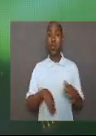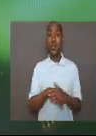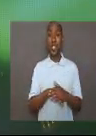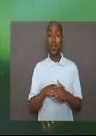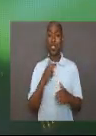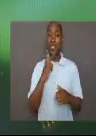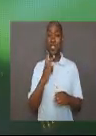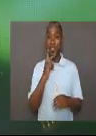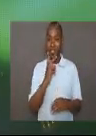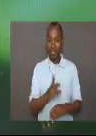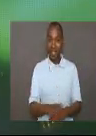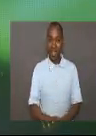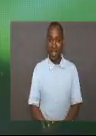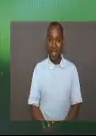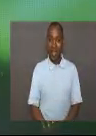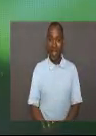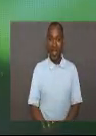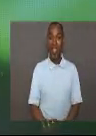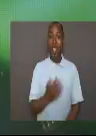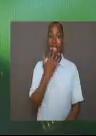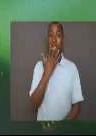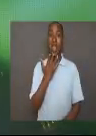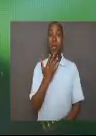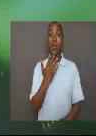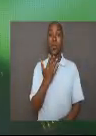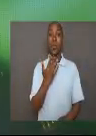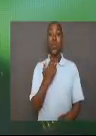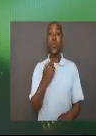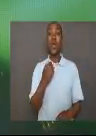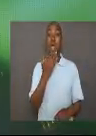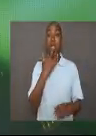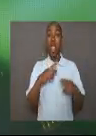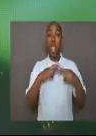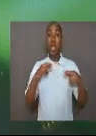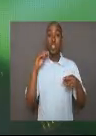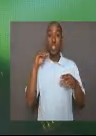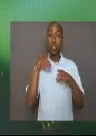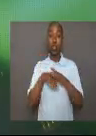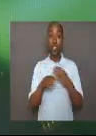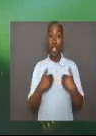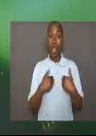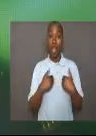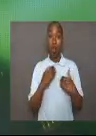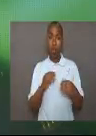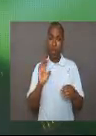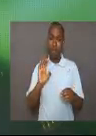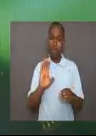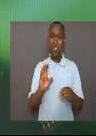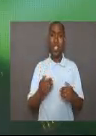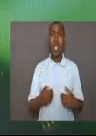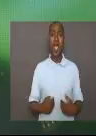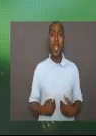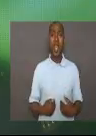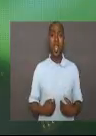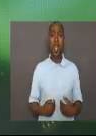The blood in the arteries is under pressure from the heart. Therefore, if an